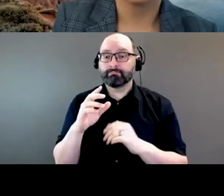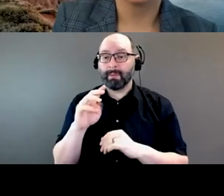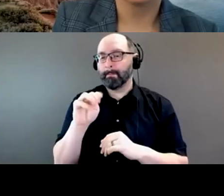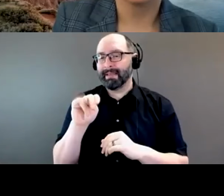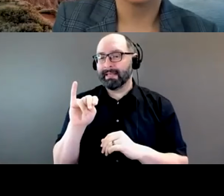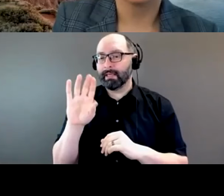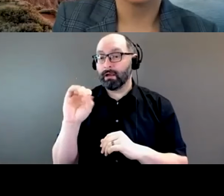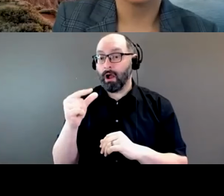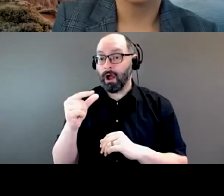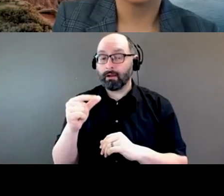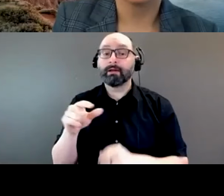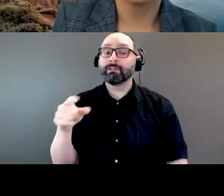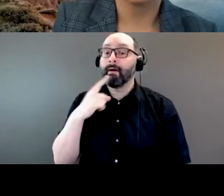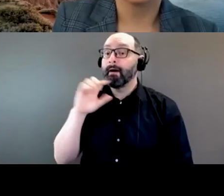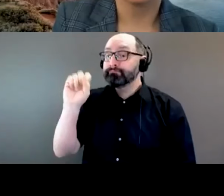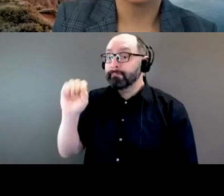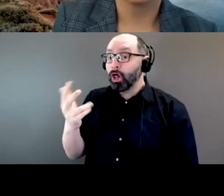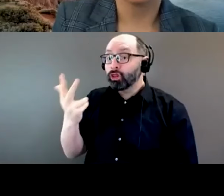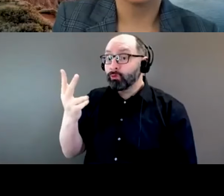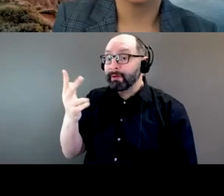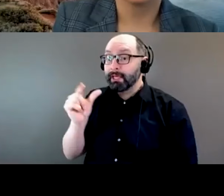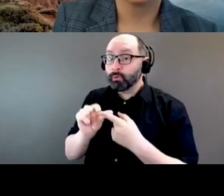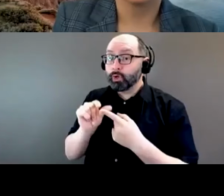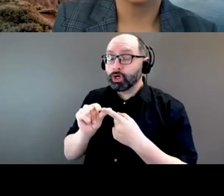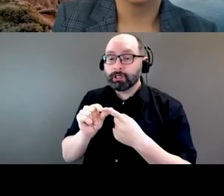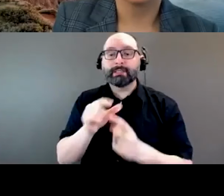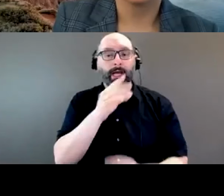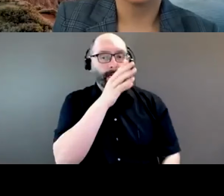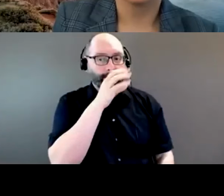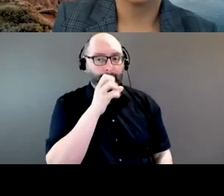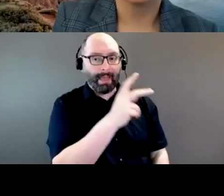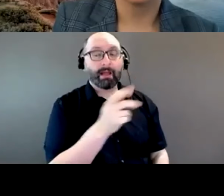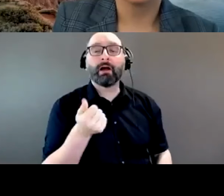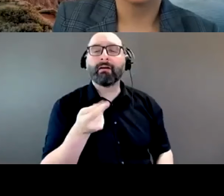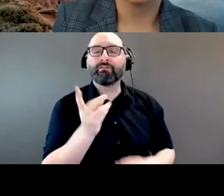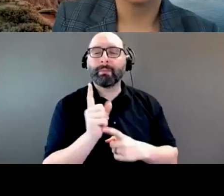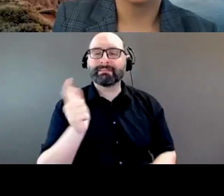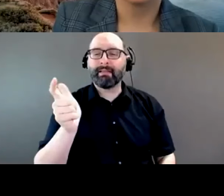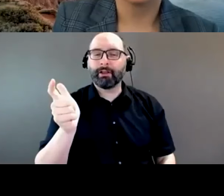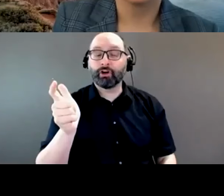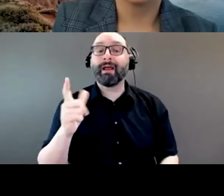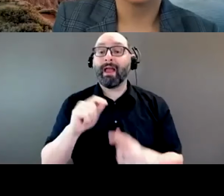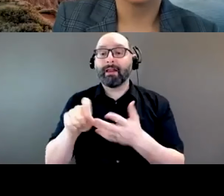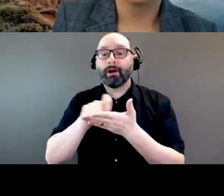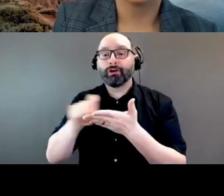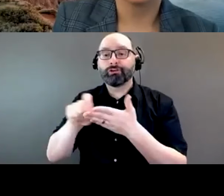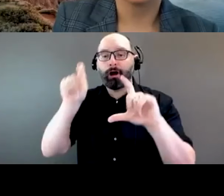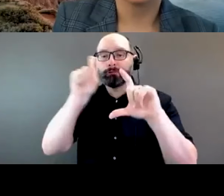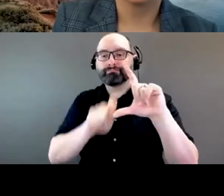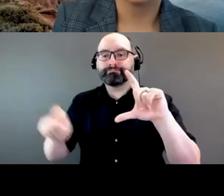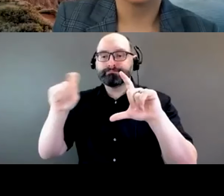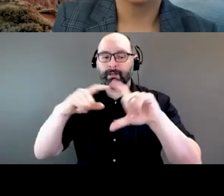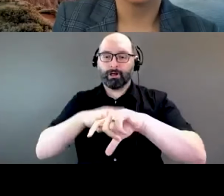ask a patient to say three words and ask them to repeat them back to you in a few minutes later and to draw a clock. And it has a score